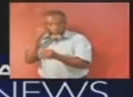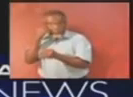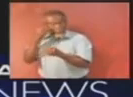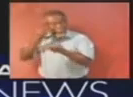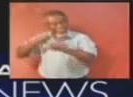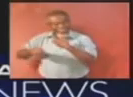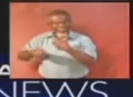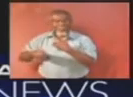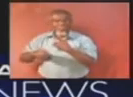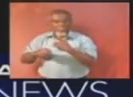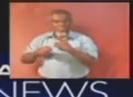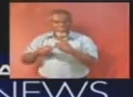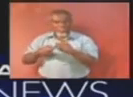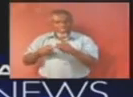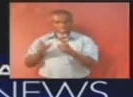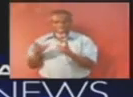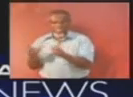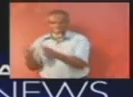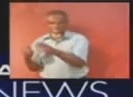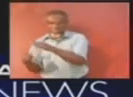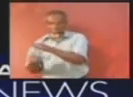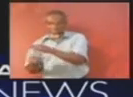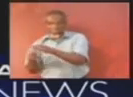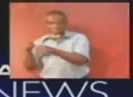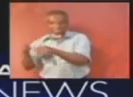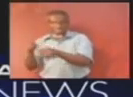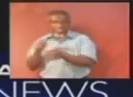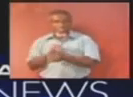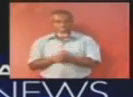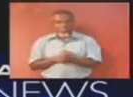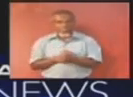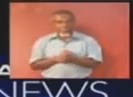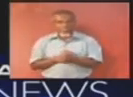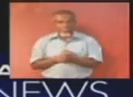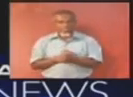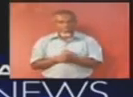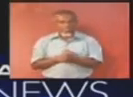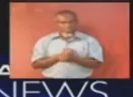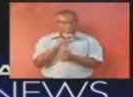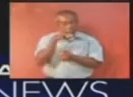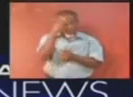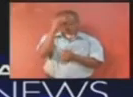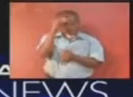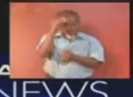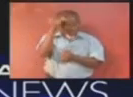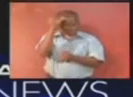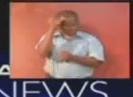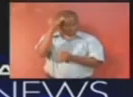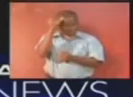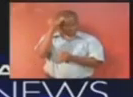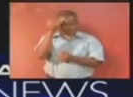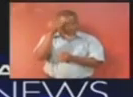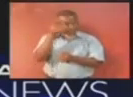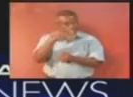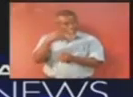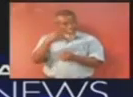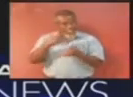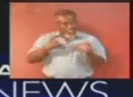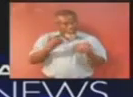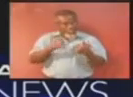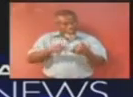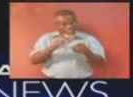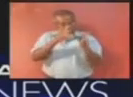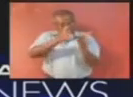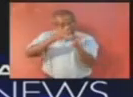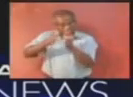this situation, and is that one of the reasons causing the upsurge? And is there any policy to deal with this